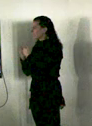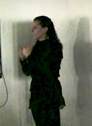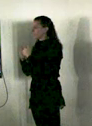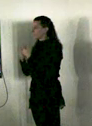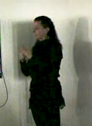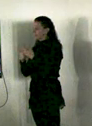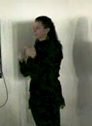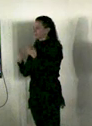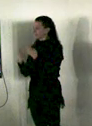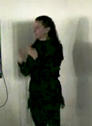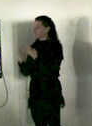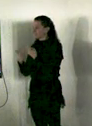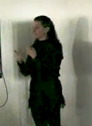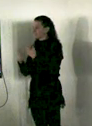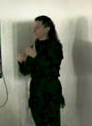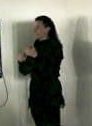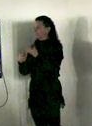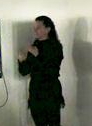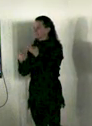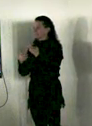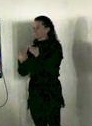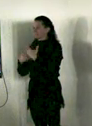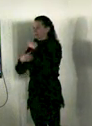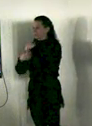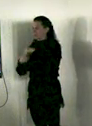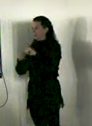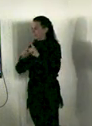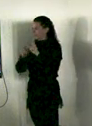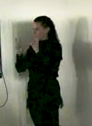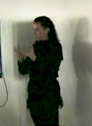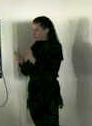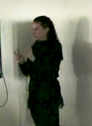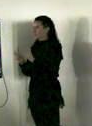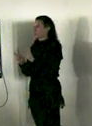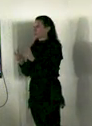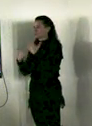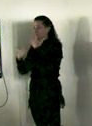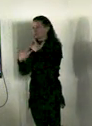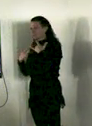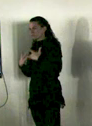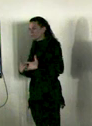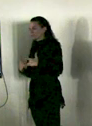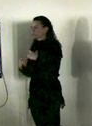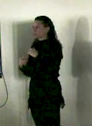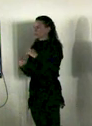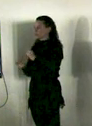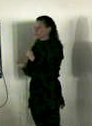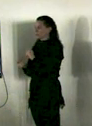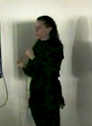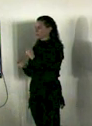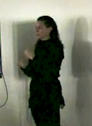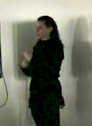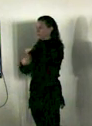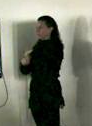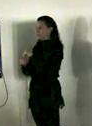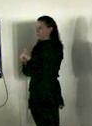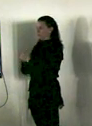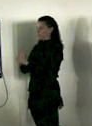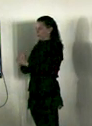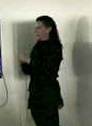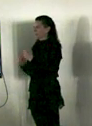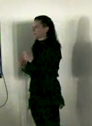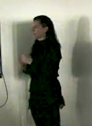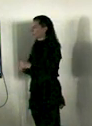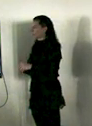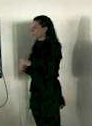of transphobia, of other issues that you want to really communicate to them that you matter. We are in the weird